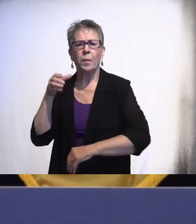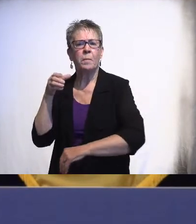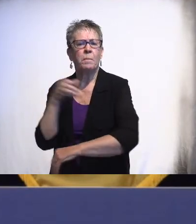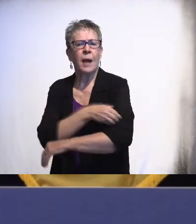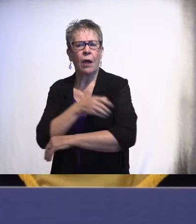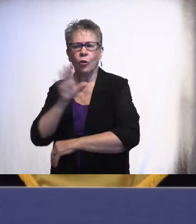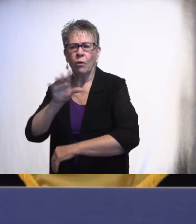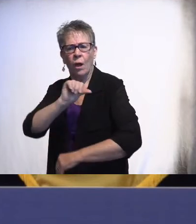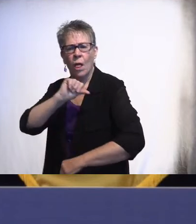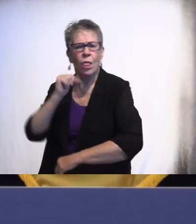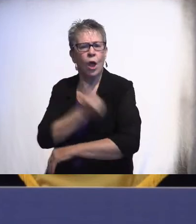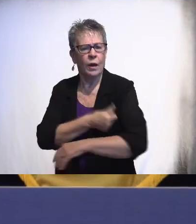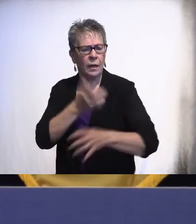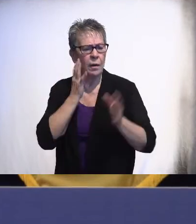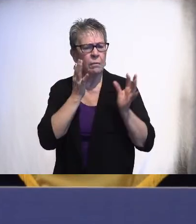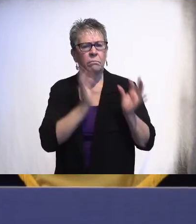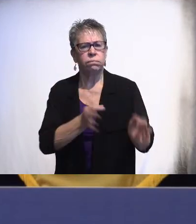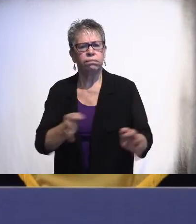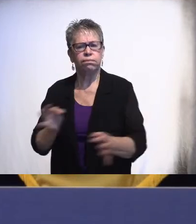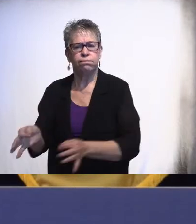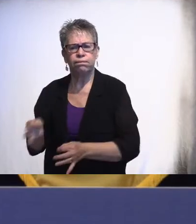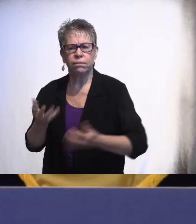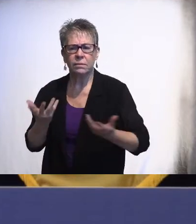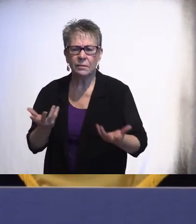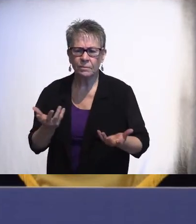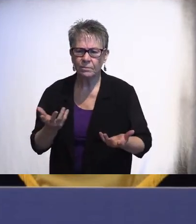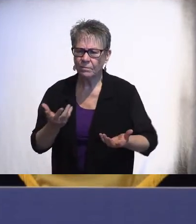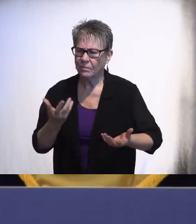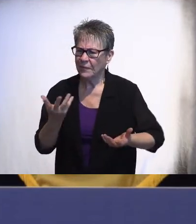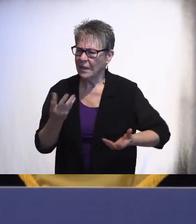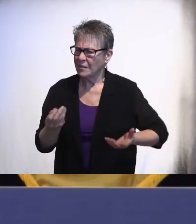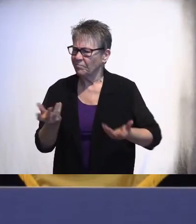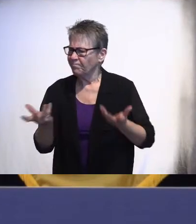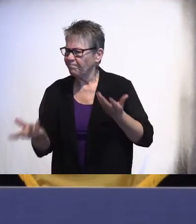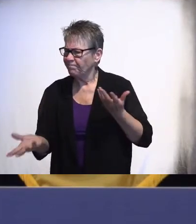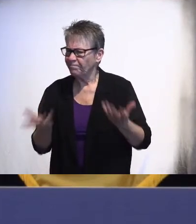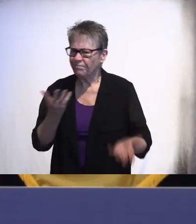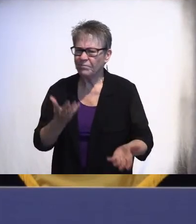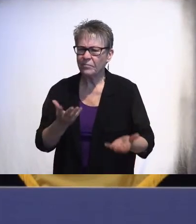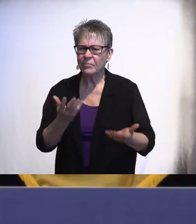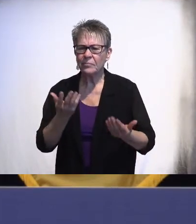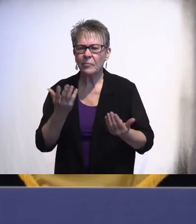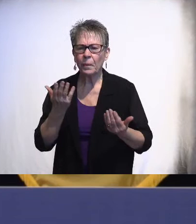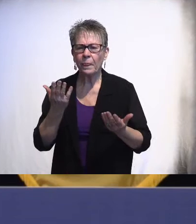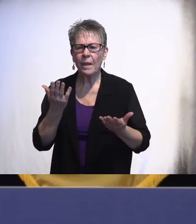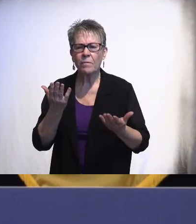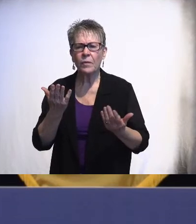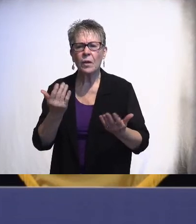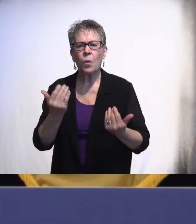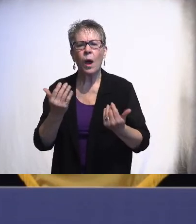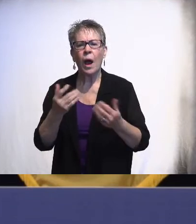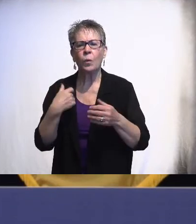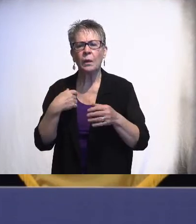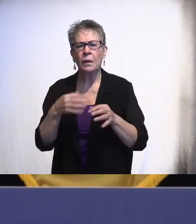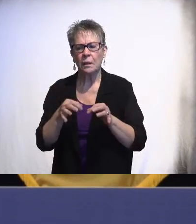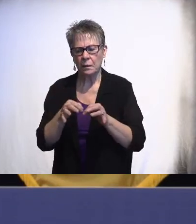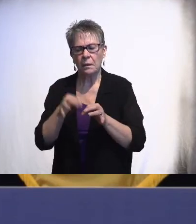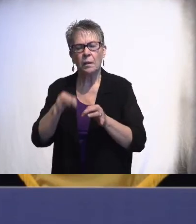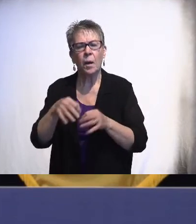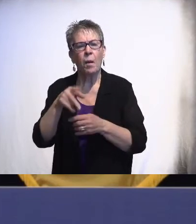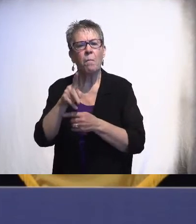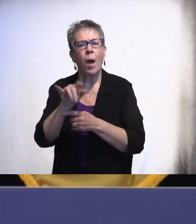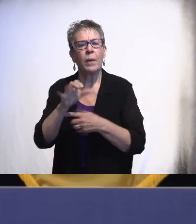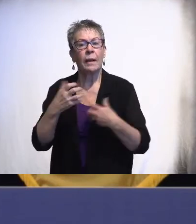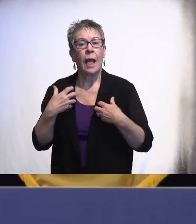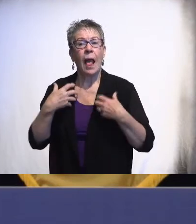emergency. Why? Why not end that public health emergency at the end of this week, along with the mask mandate? And do you expect any sort